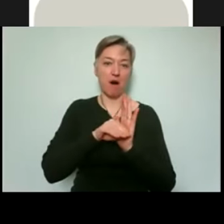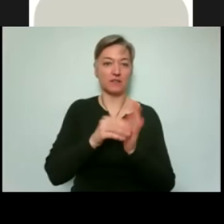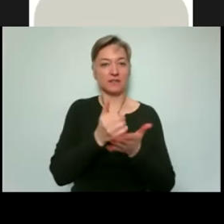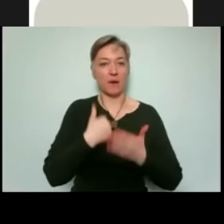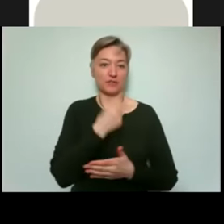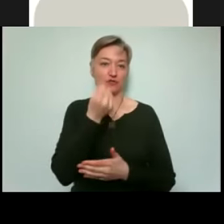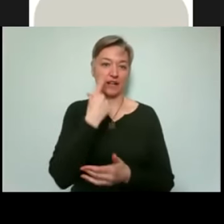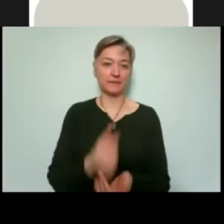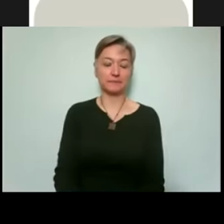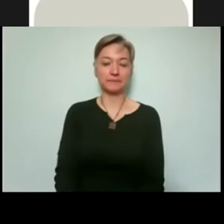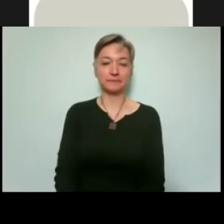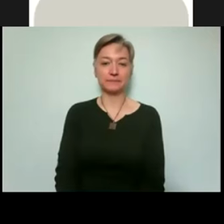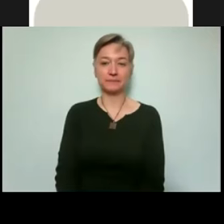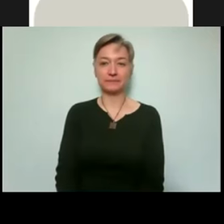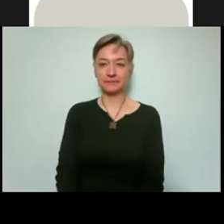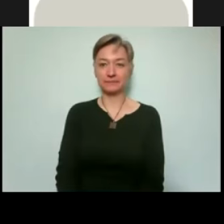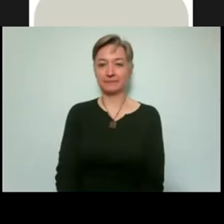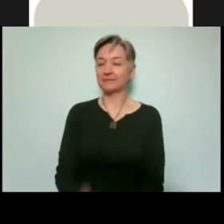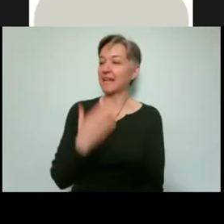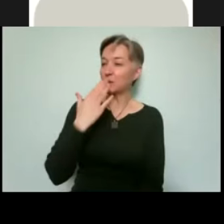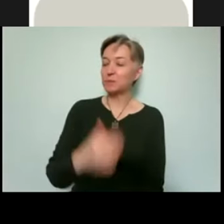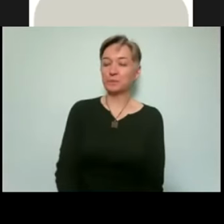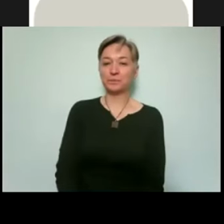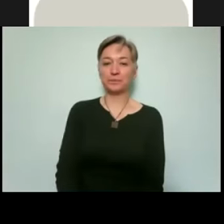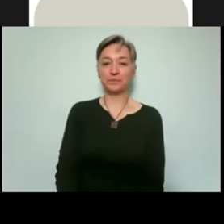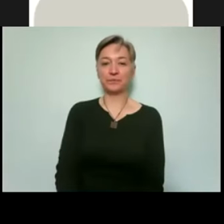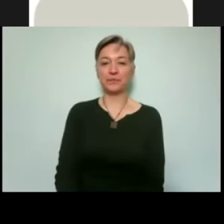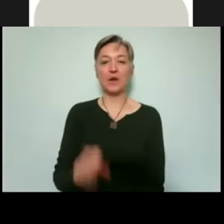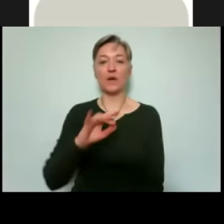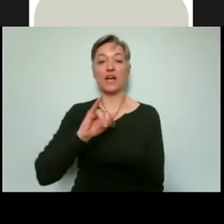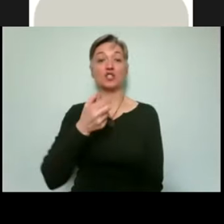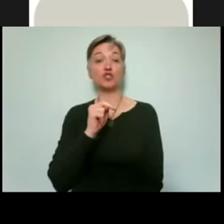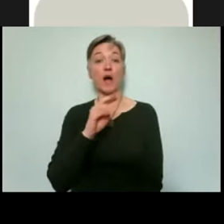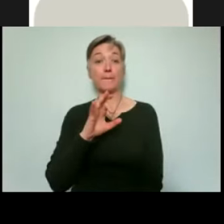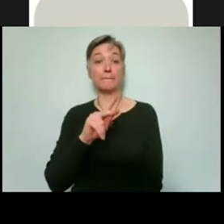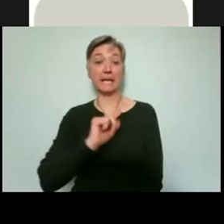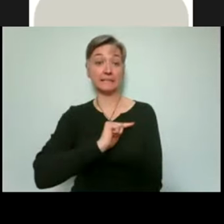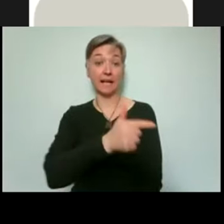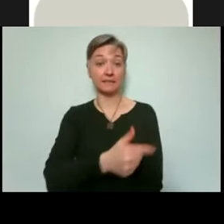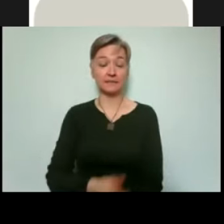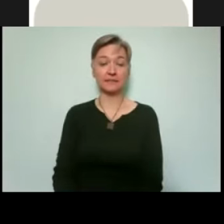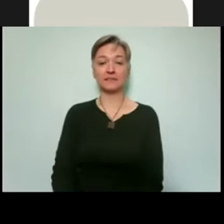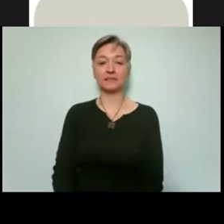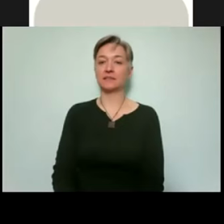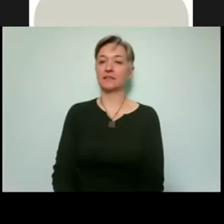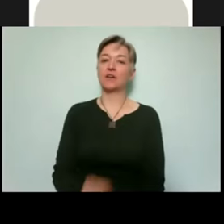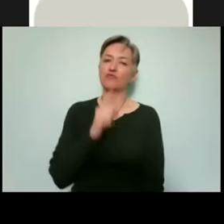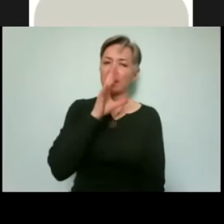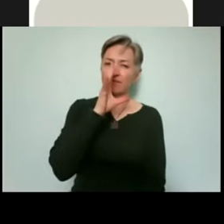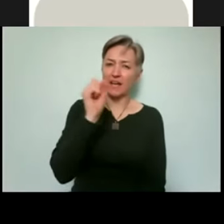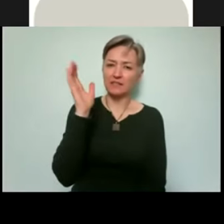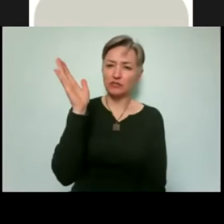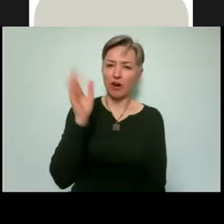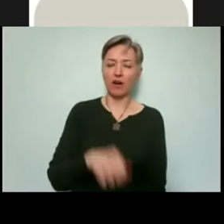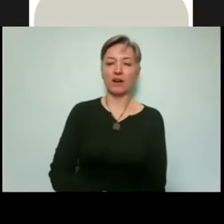that. Thank you. Okay, John Mink has a question next. Really fascinating talk.